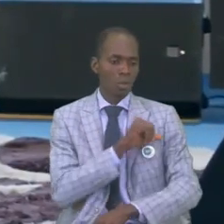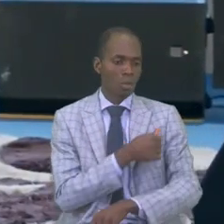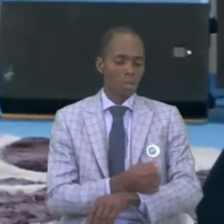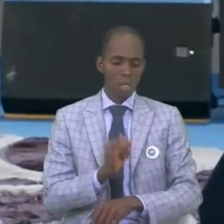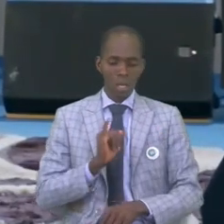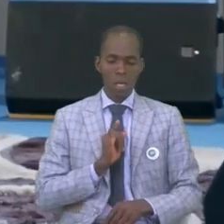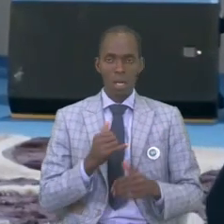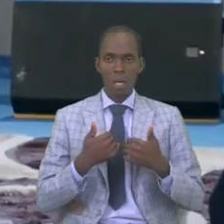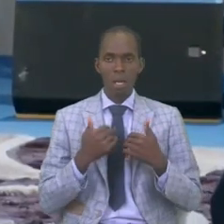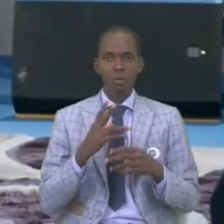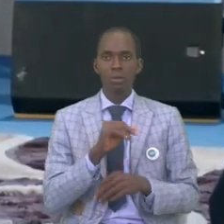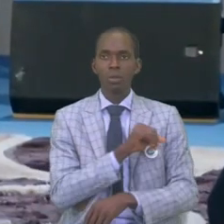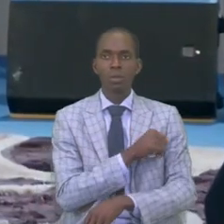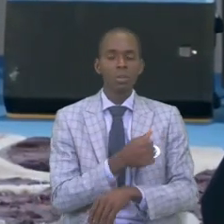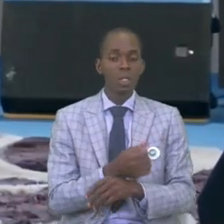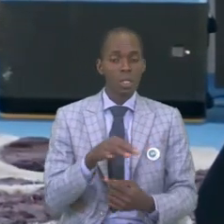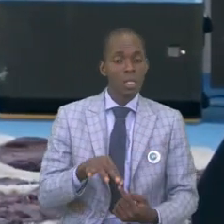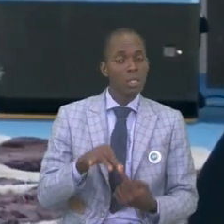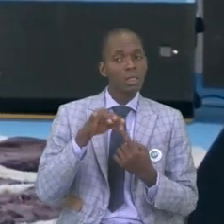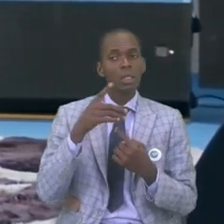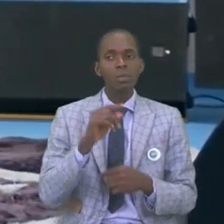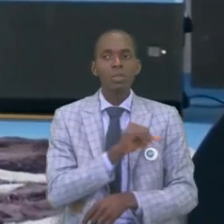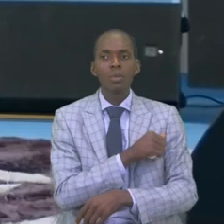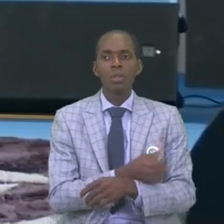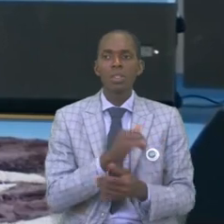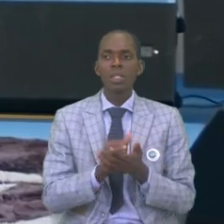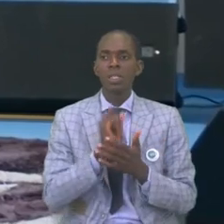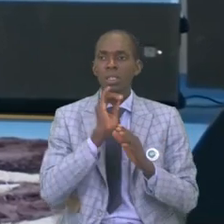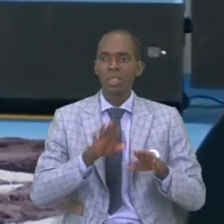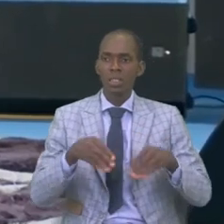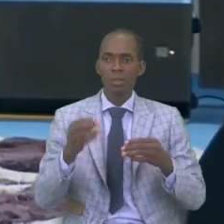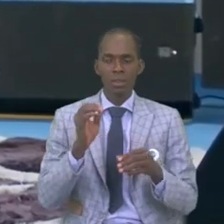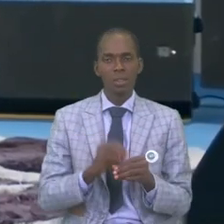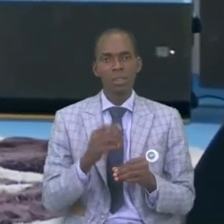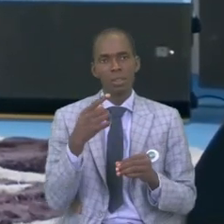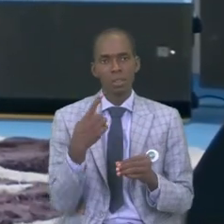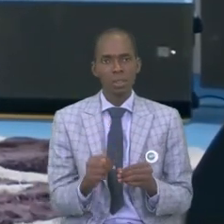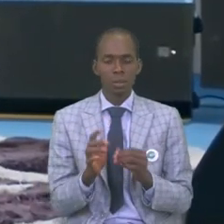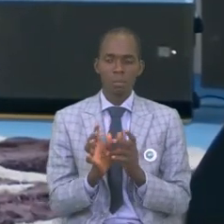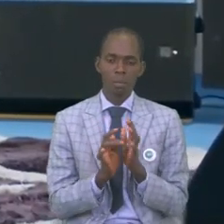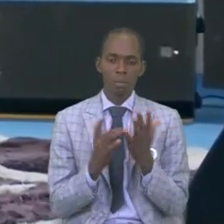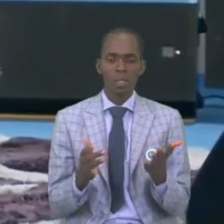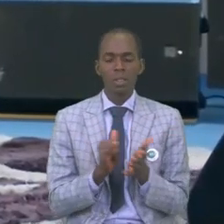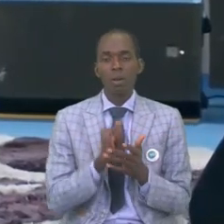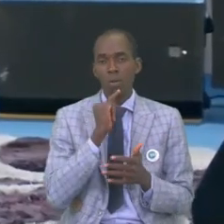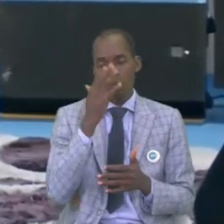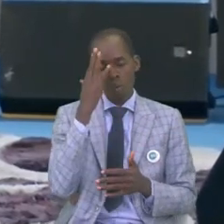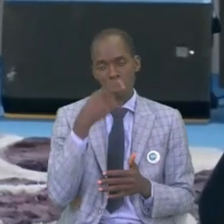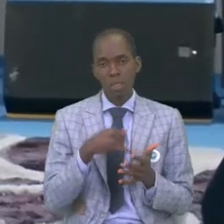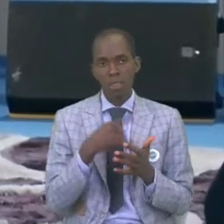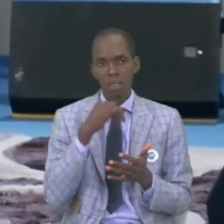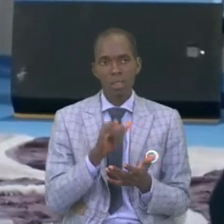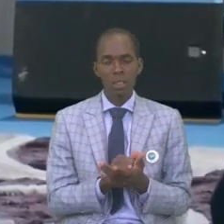no authority except the authority that is given in the scriptures. That's why it says, wherefore also it